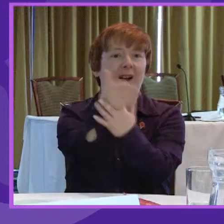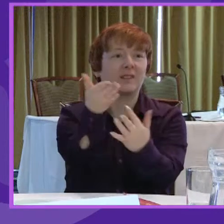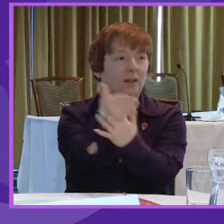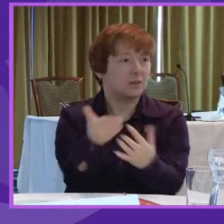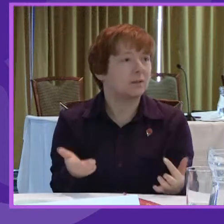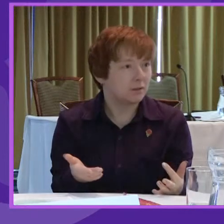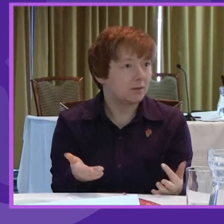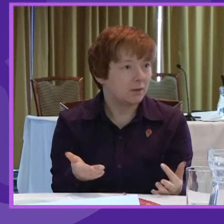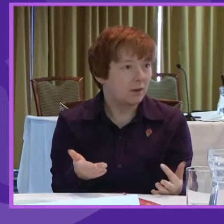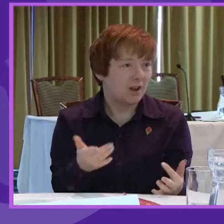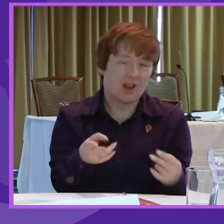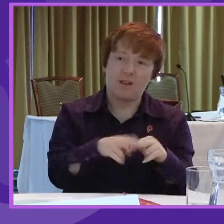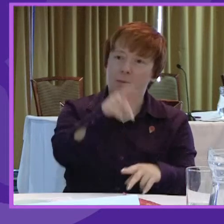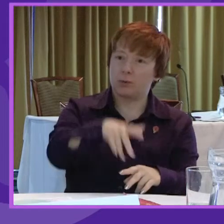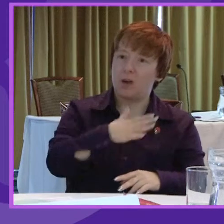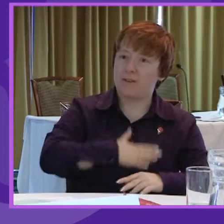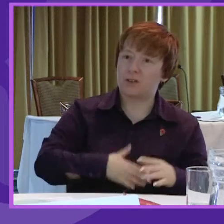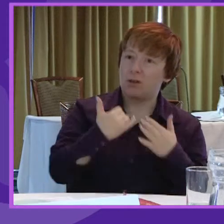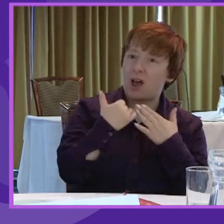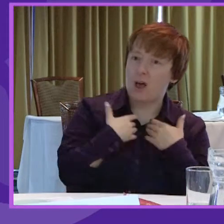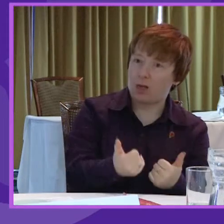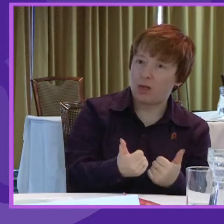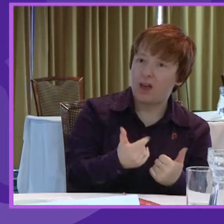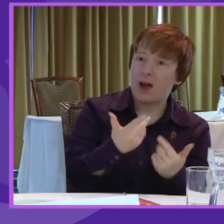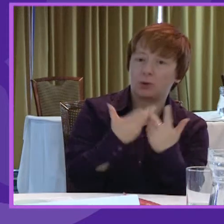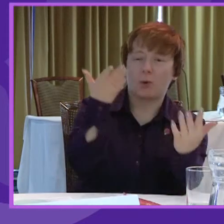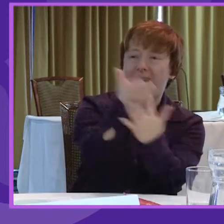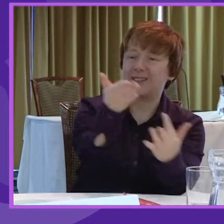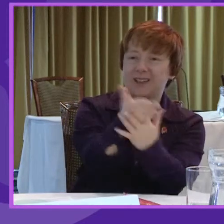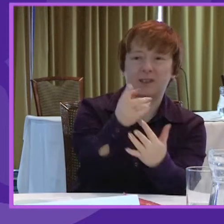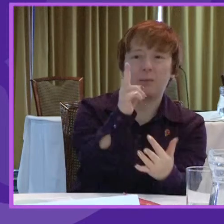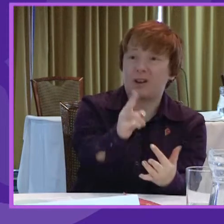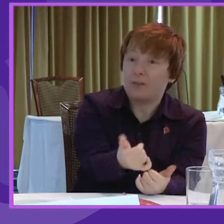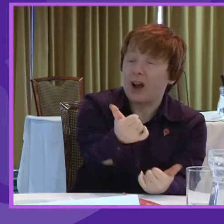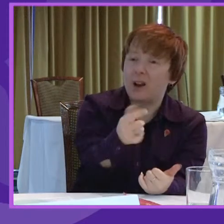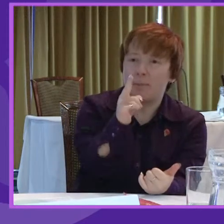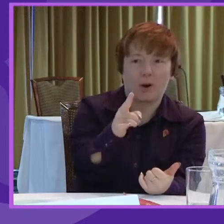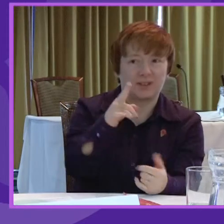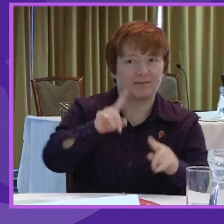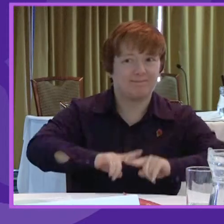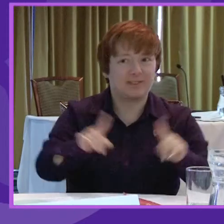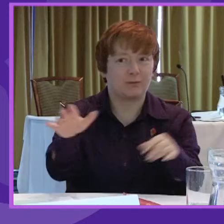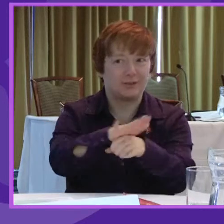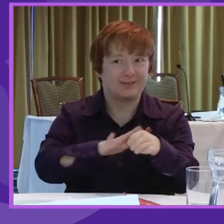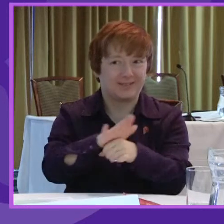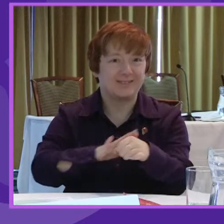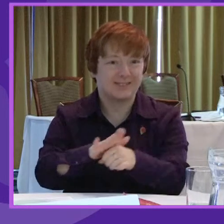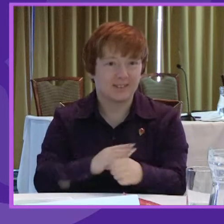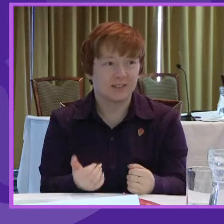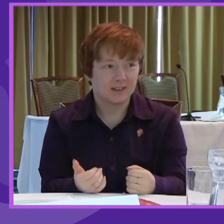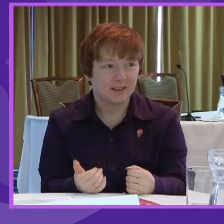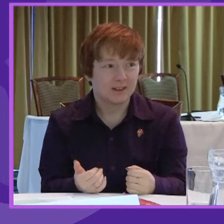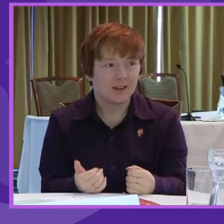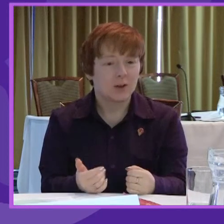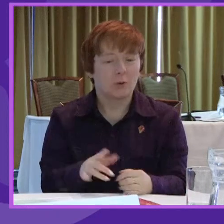therapy for people with physical health issues. So both laudable, but they are different things. So I'm